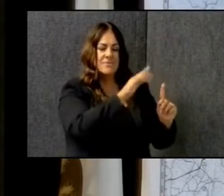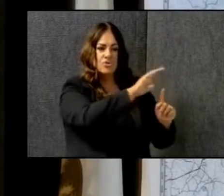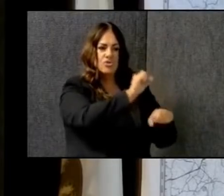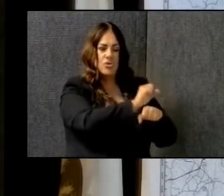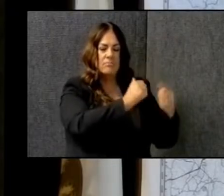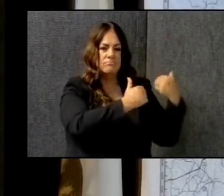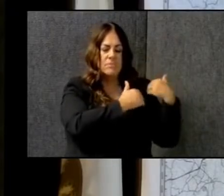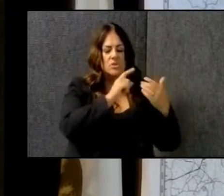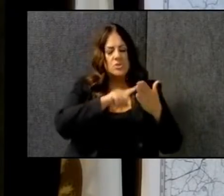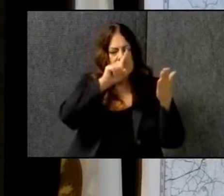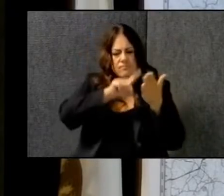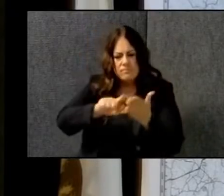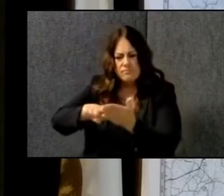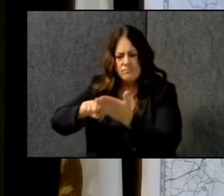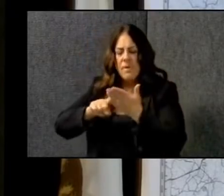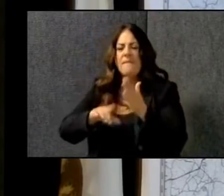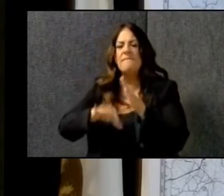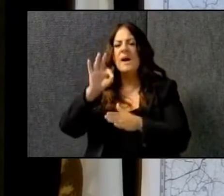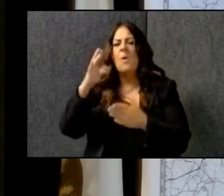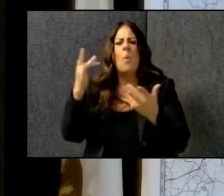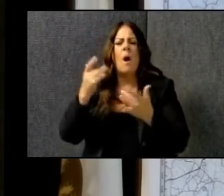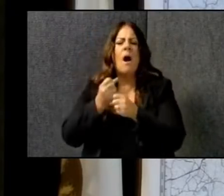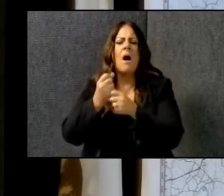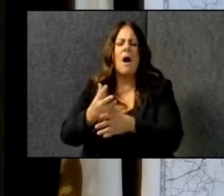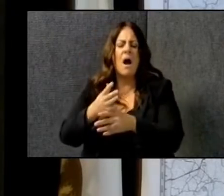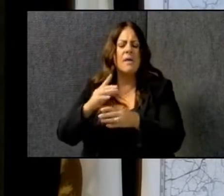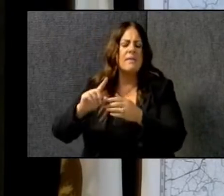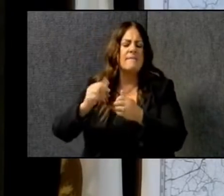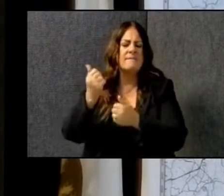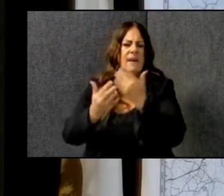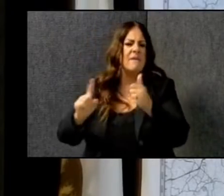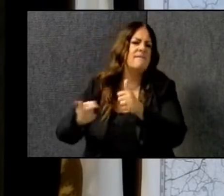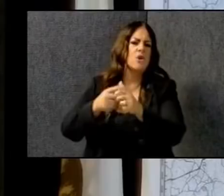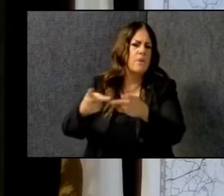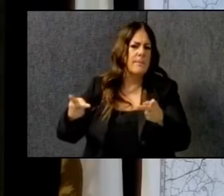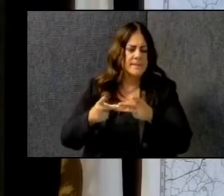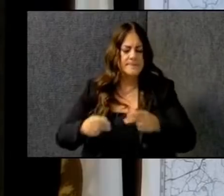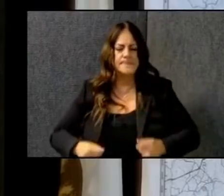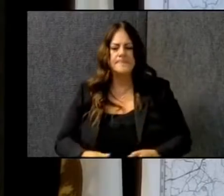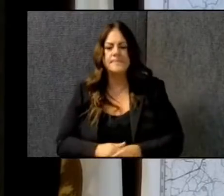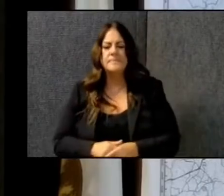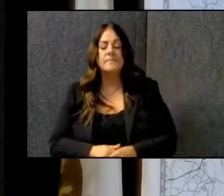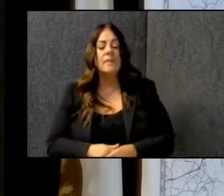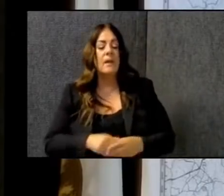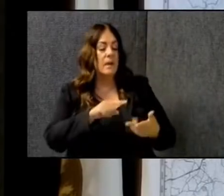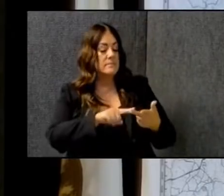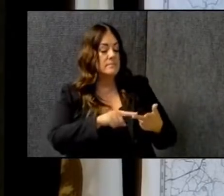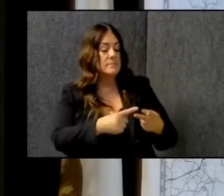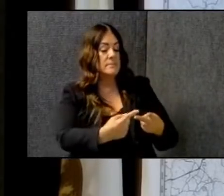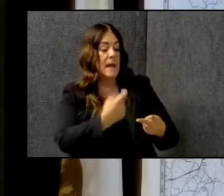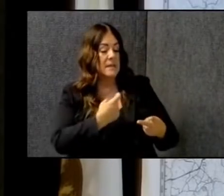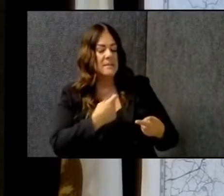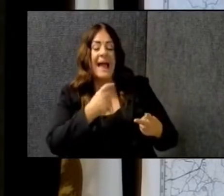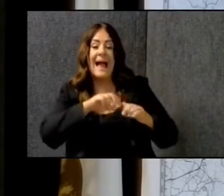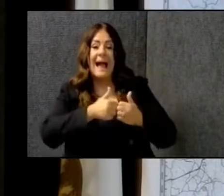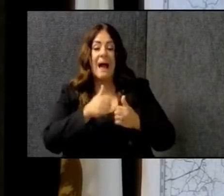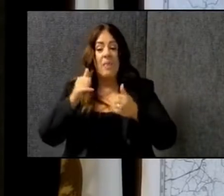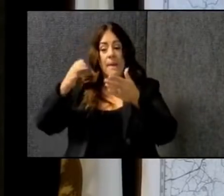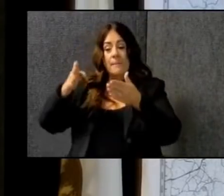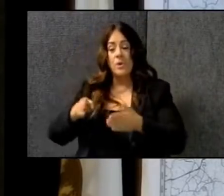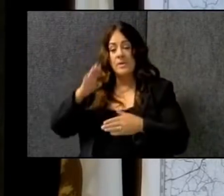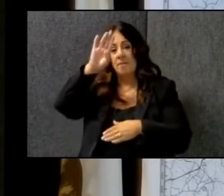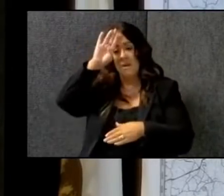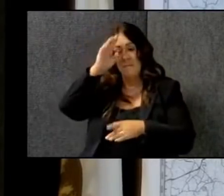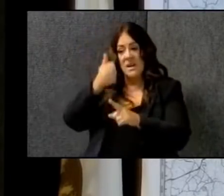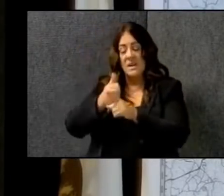diligently trying to find a cause for this incident. How is the injured firefighter? So last